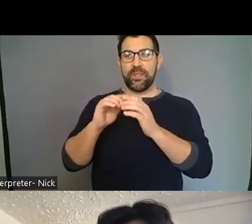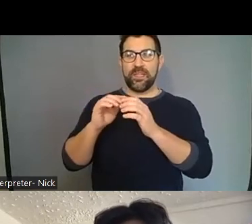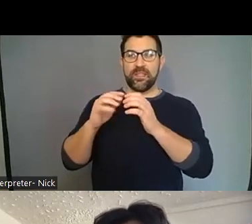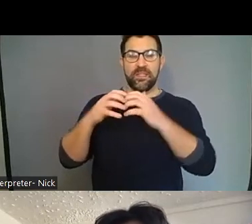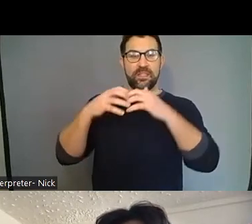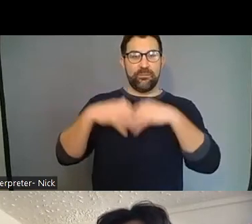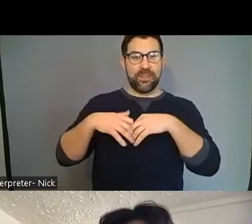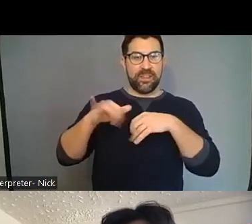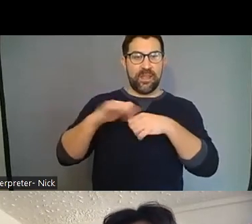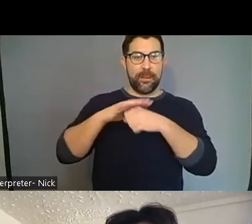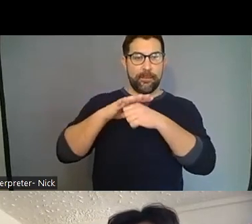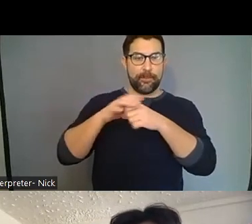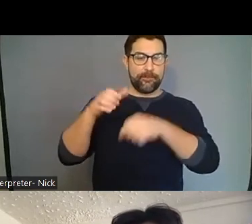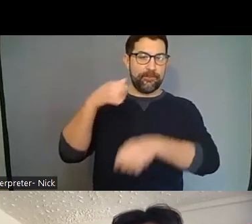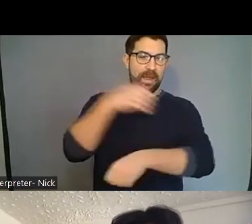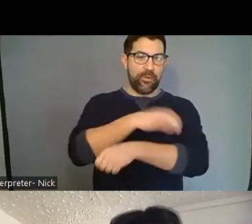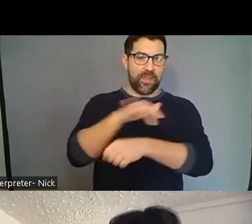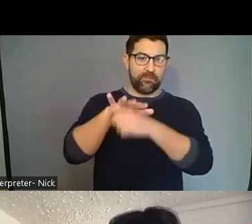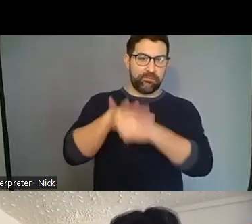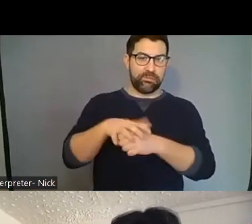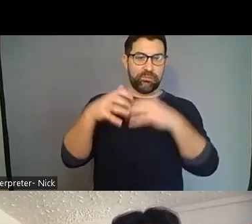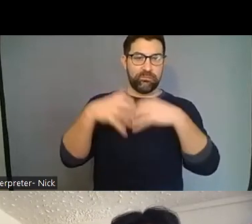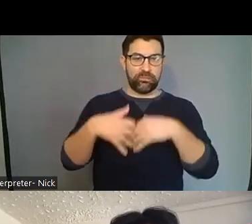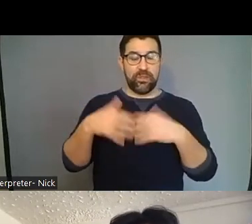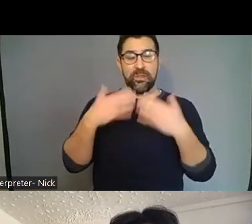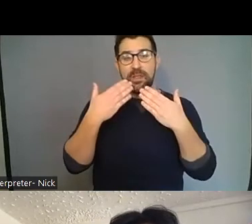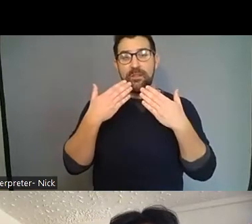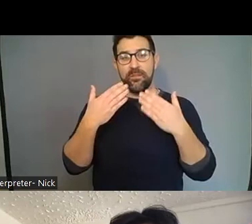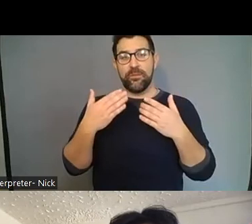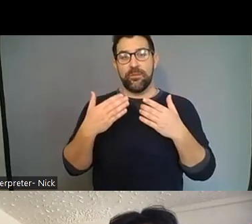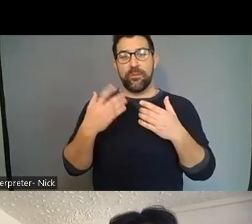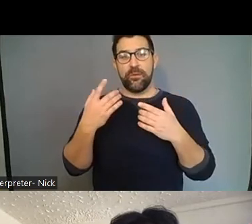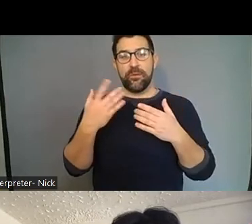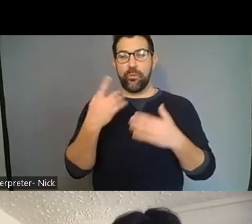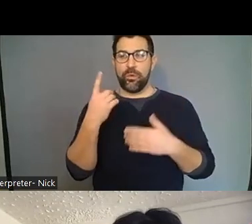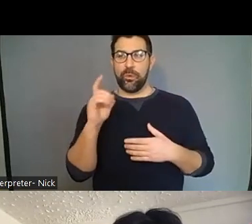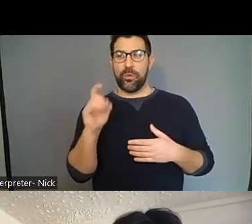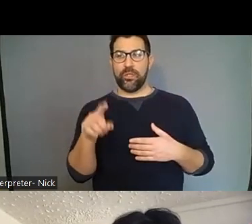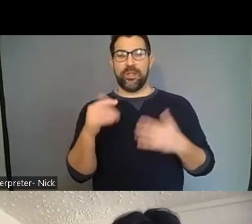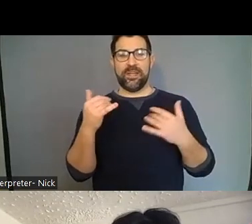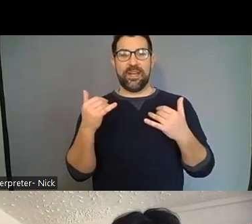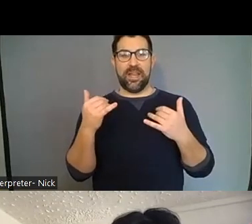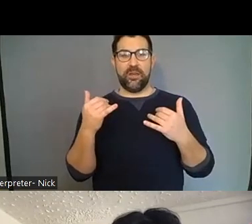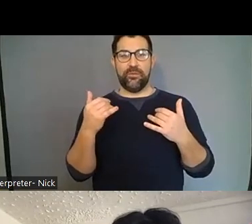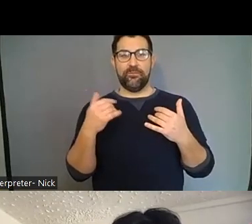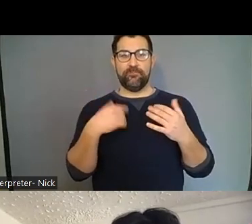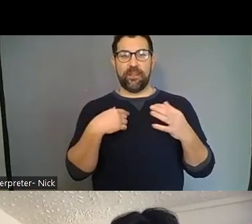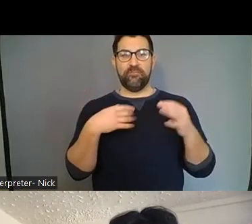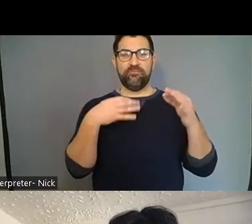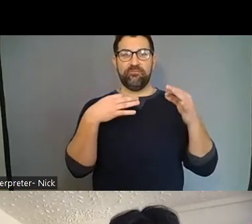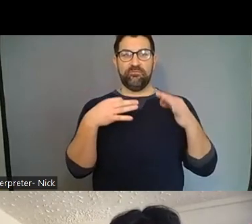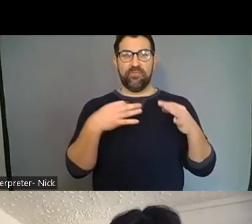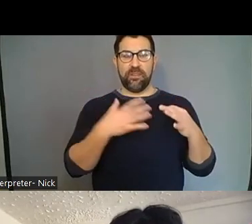and toward freedom. So thank you for that. And so the question that I have now that I have kind of finished